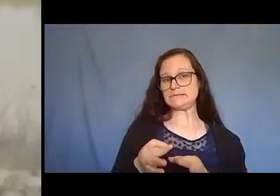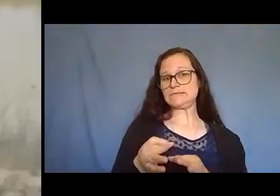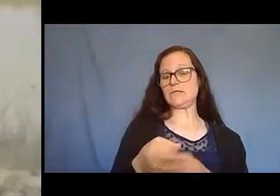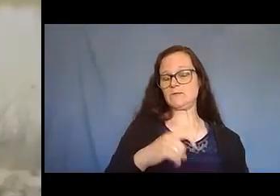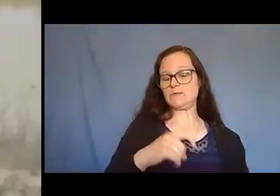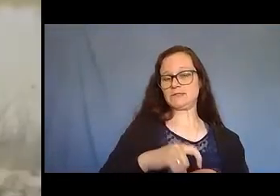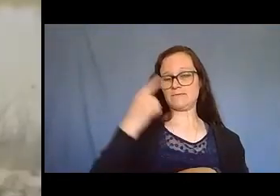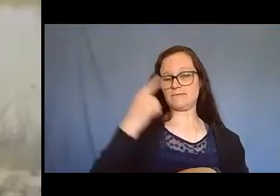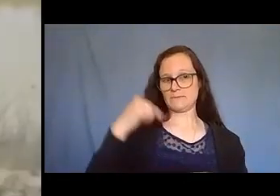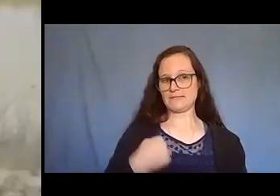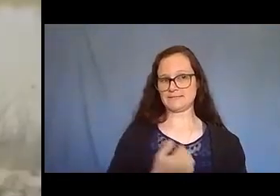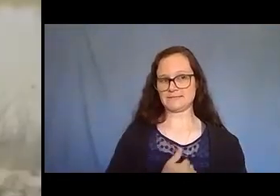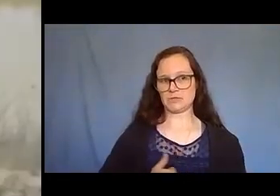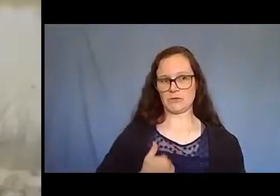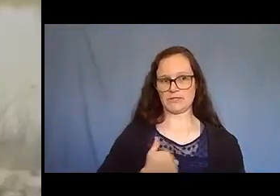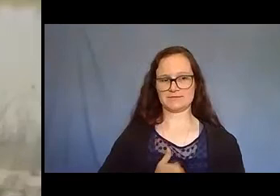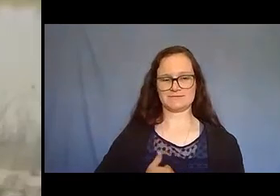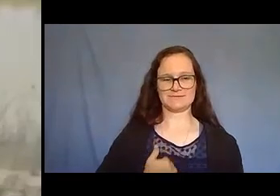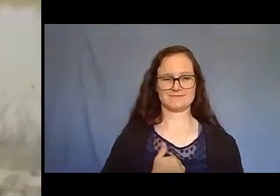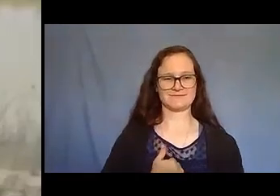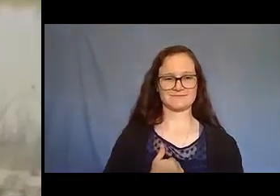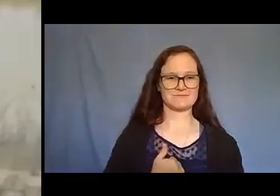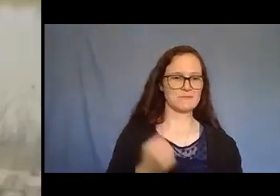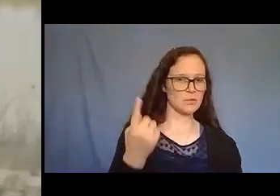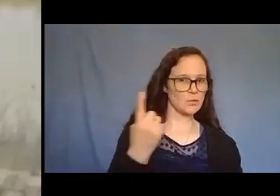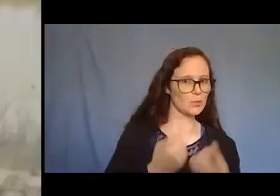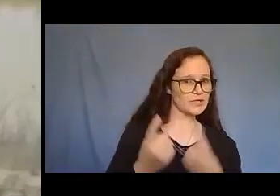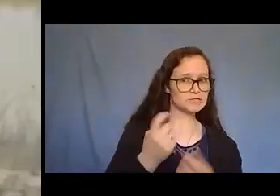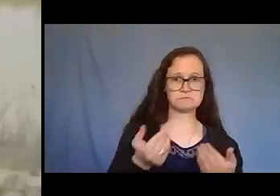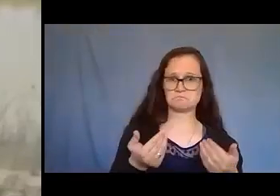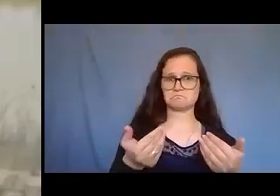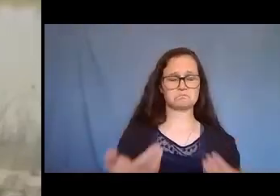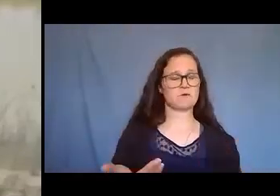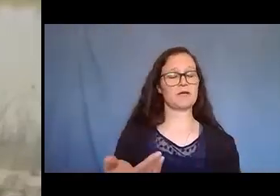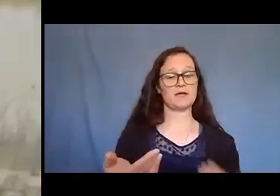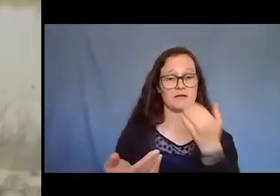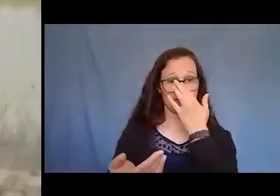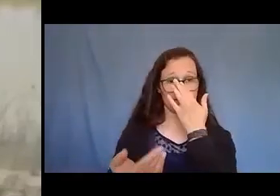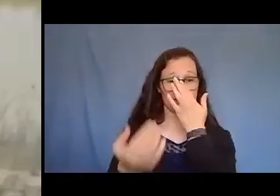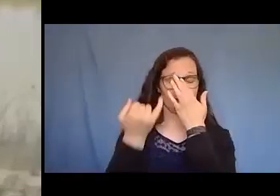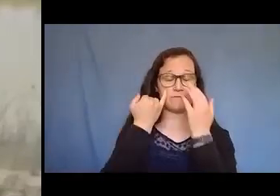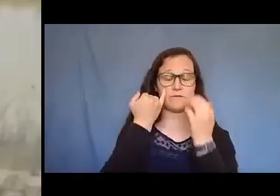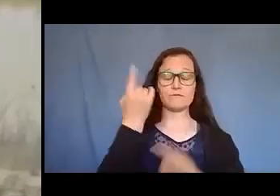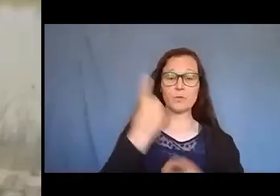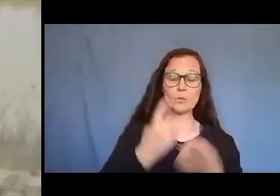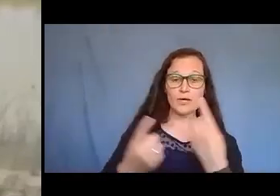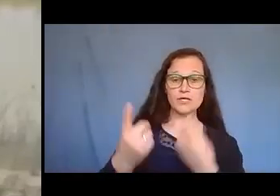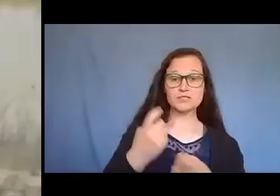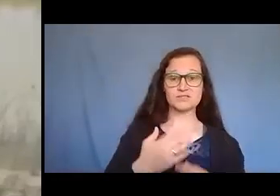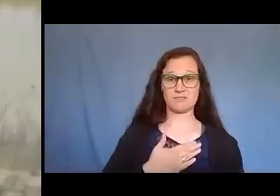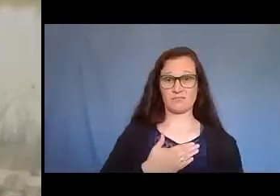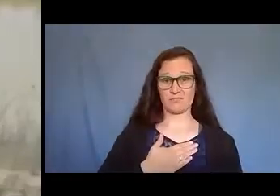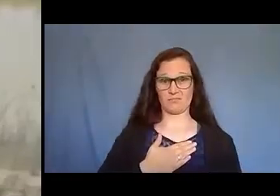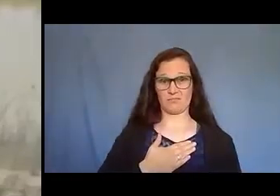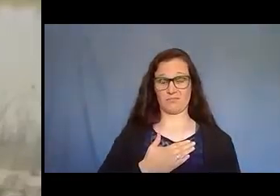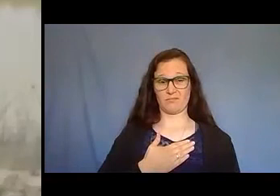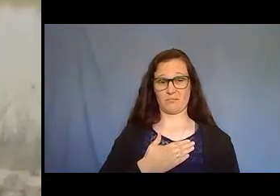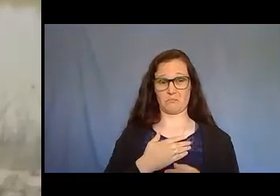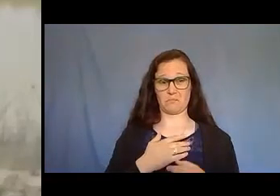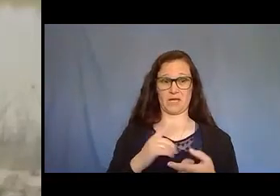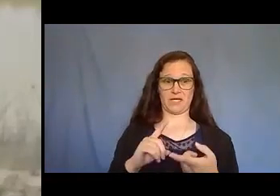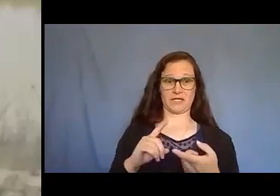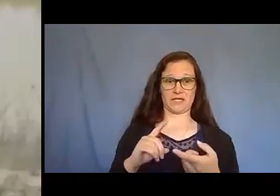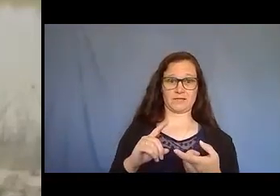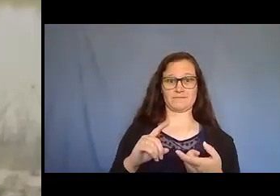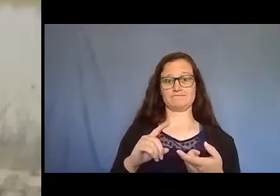questions if you have them. And yeah, if you also have questions for me or my co-author, Christina Ferguson, our emails are here